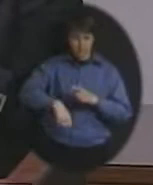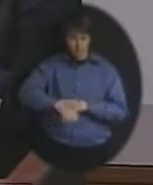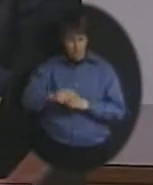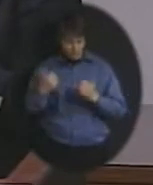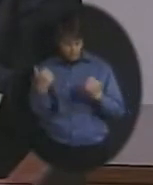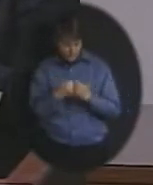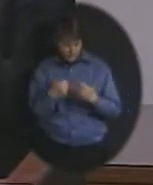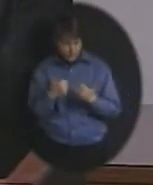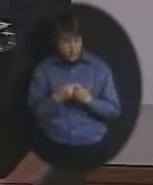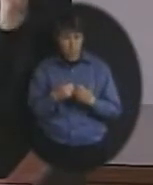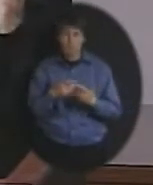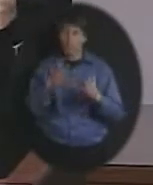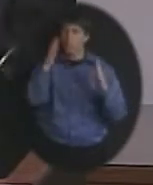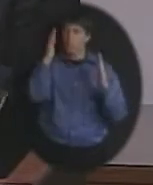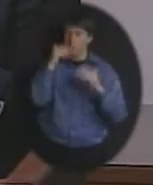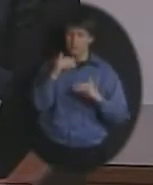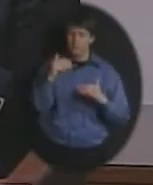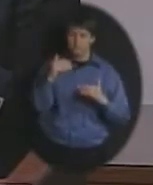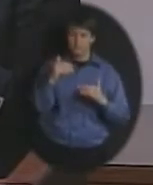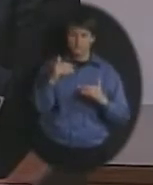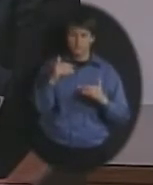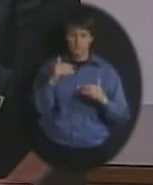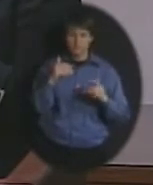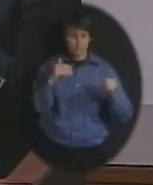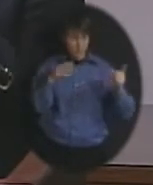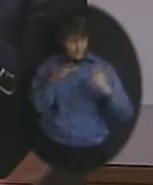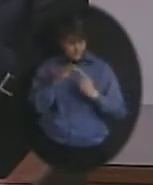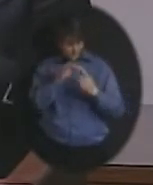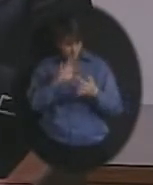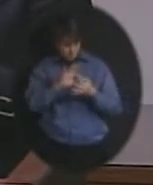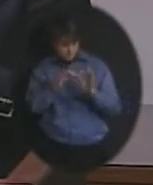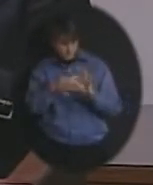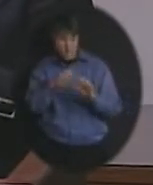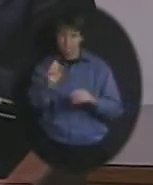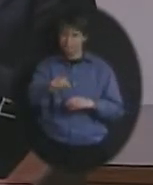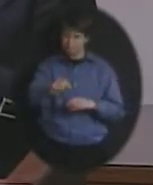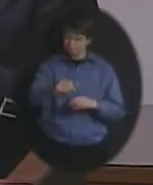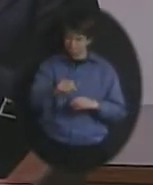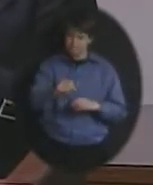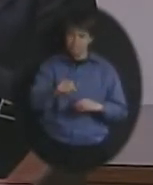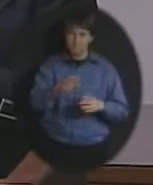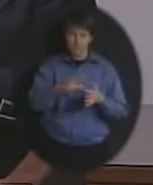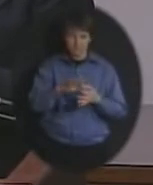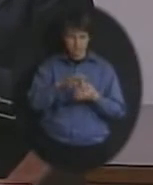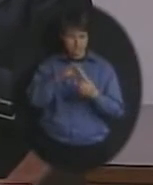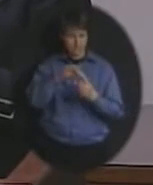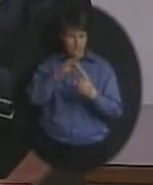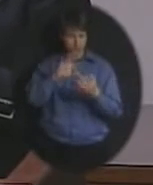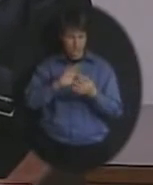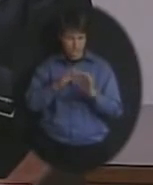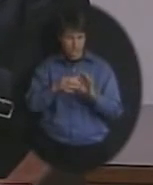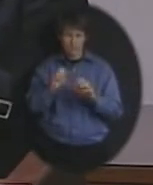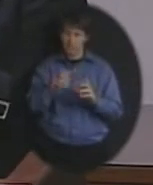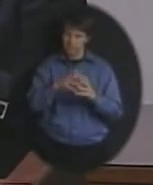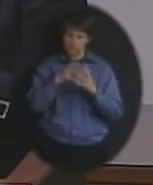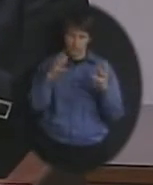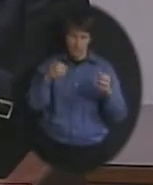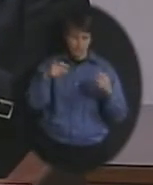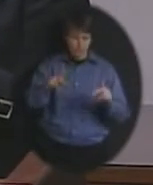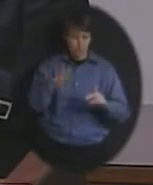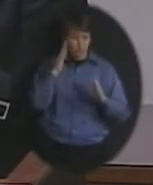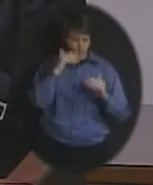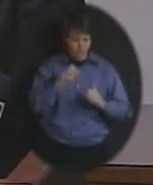games. So we're hoping there'll just be tons of Special Olympics and things such as Special that, possibly, Olympics. different things. Okay, good. Lots of opportunities,